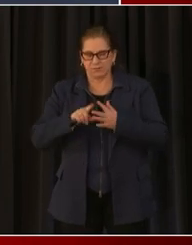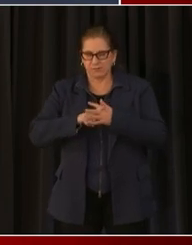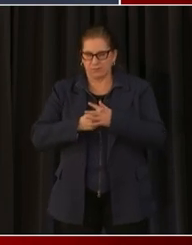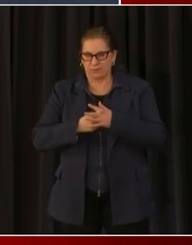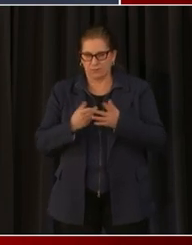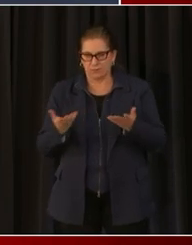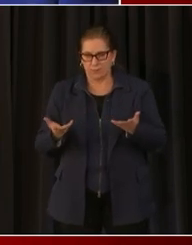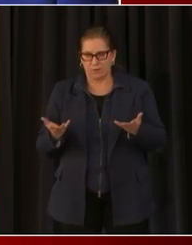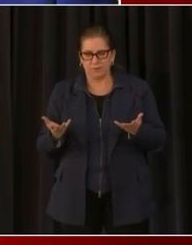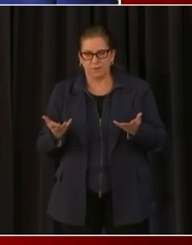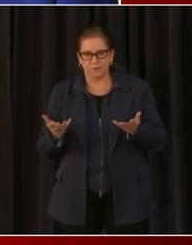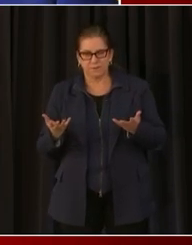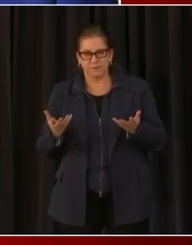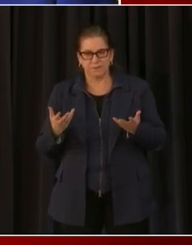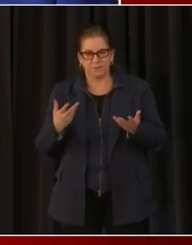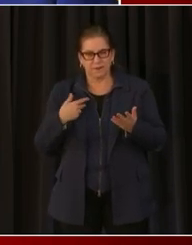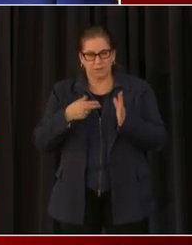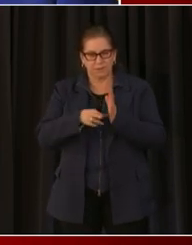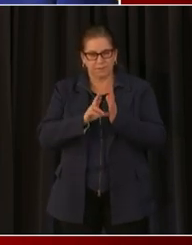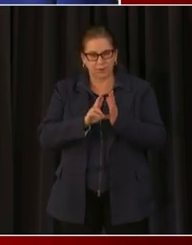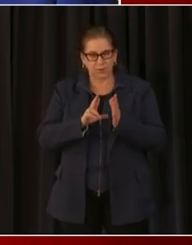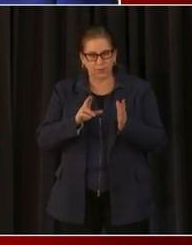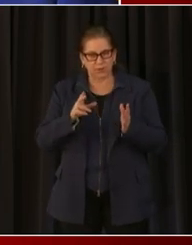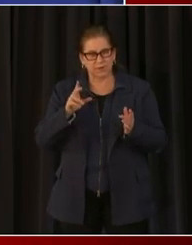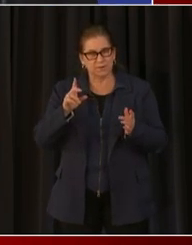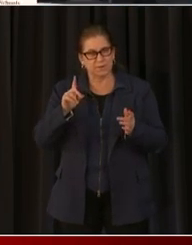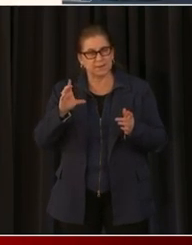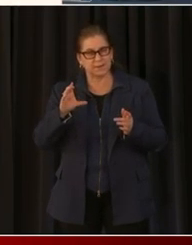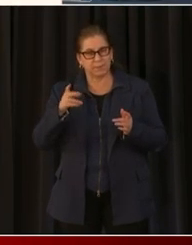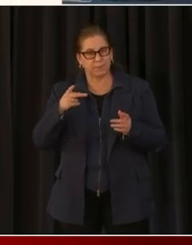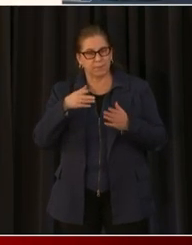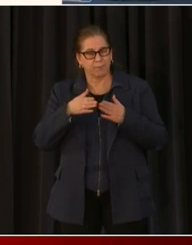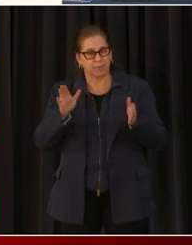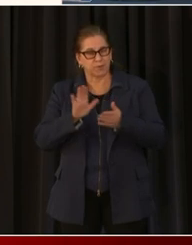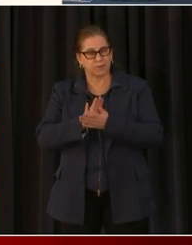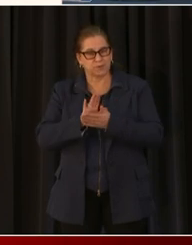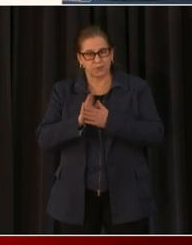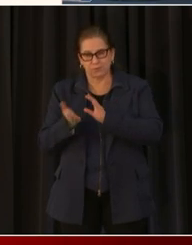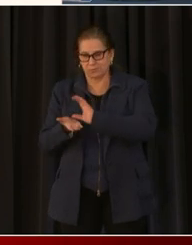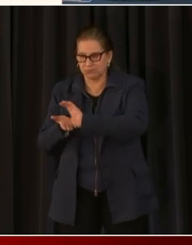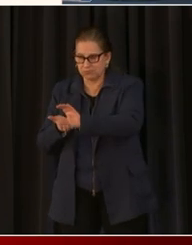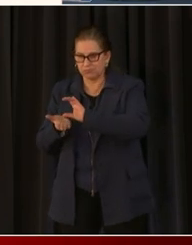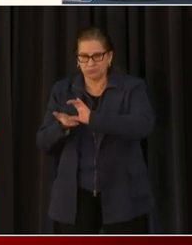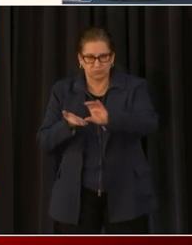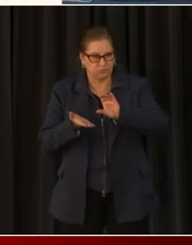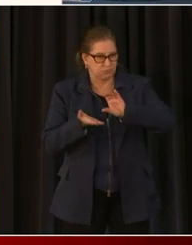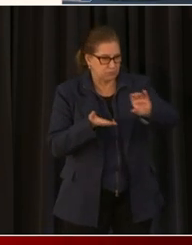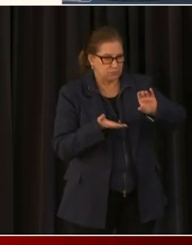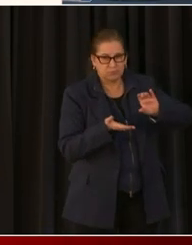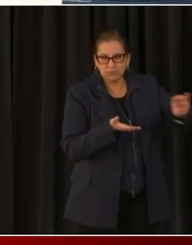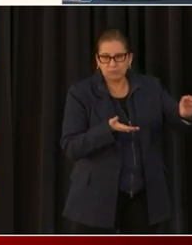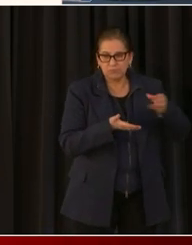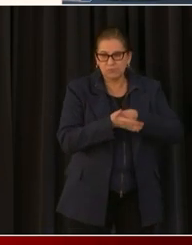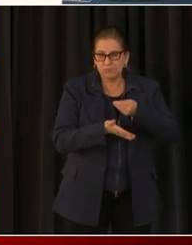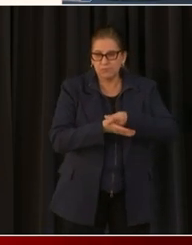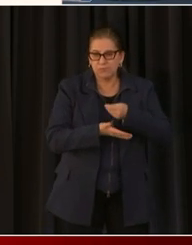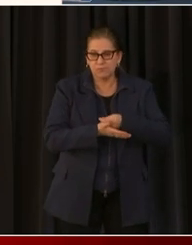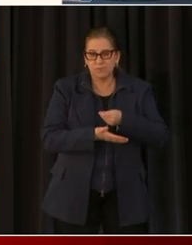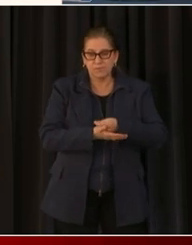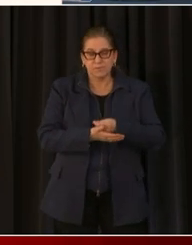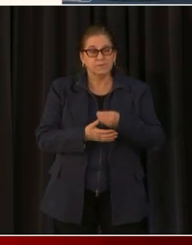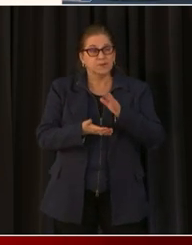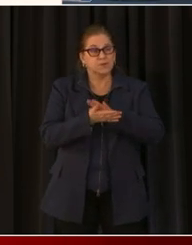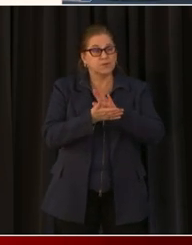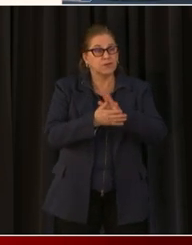this season to review what the DCPS budget allocation process is like. So it begins with